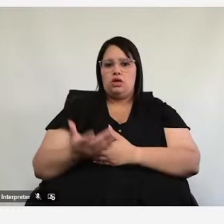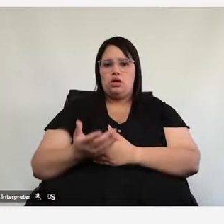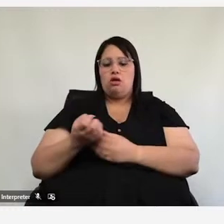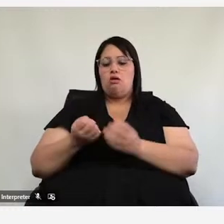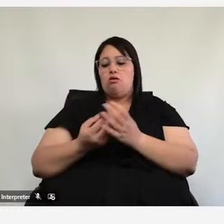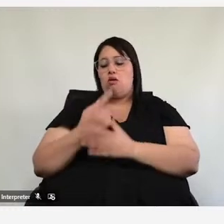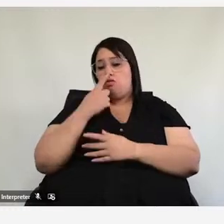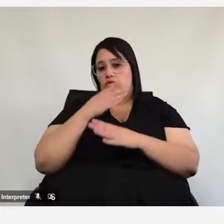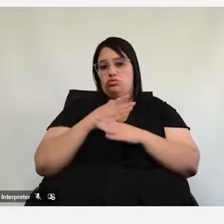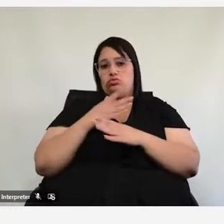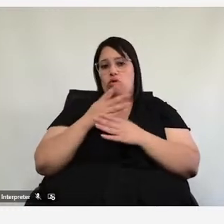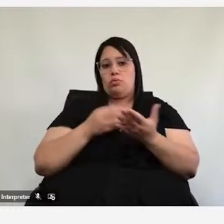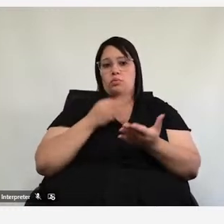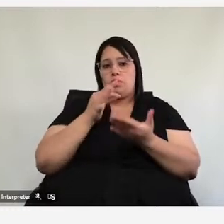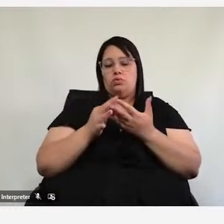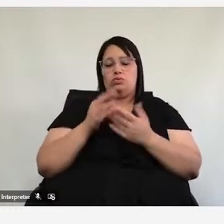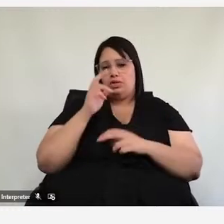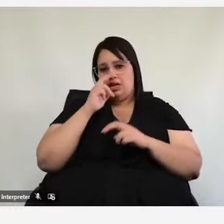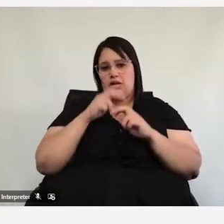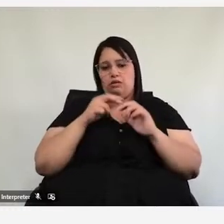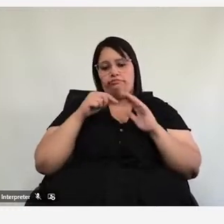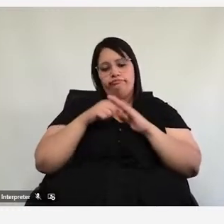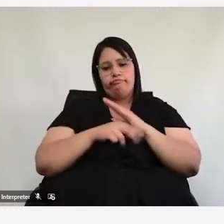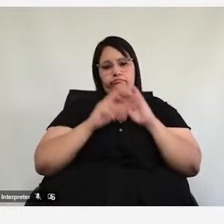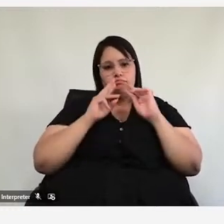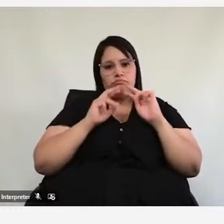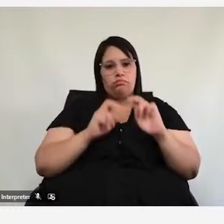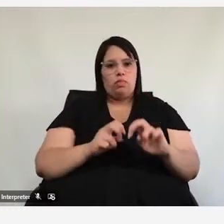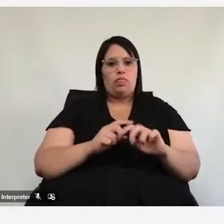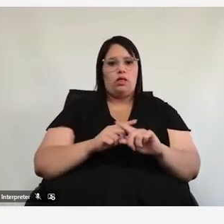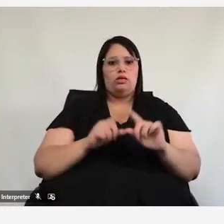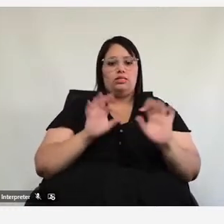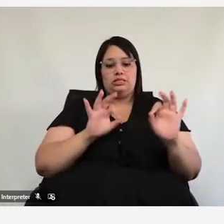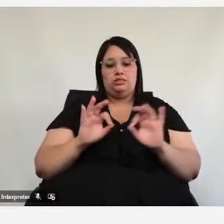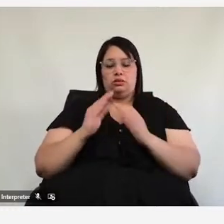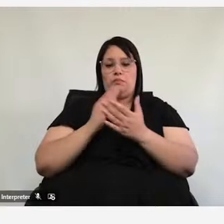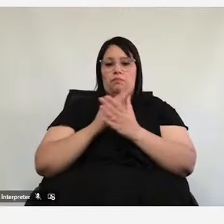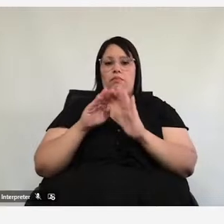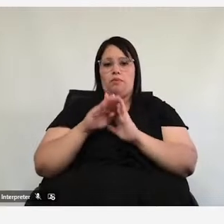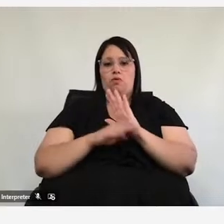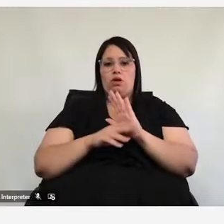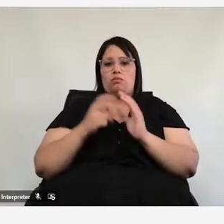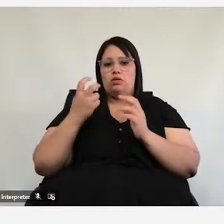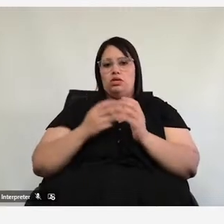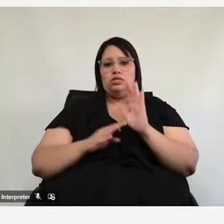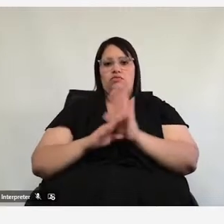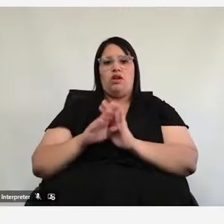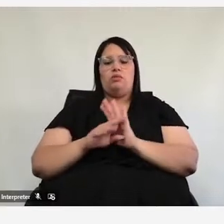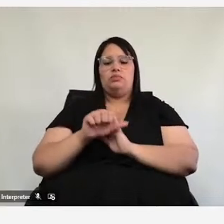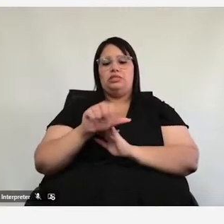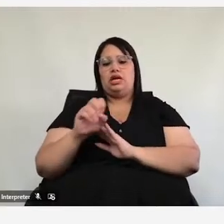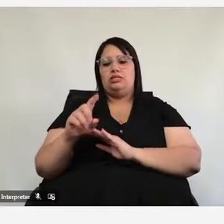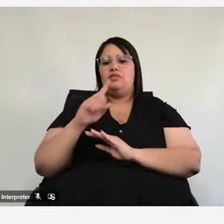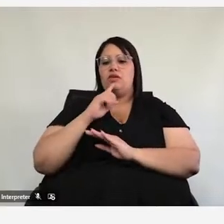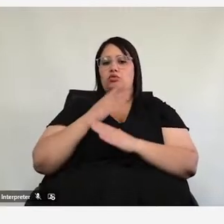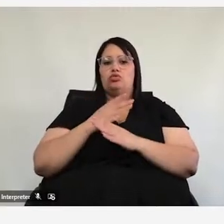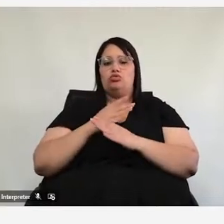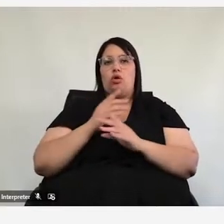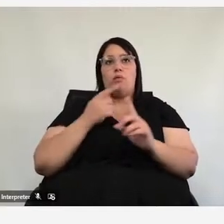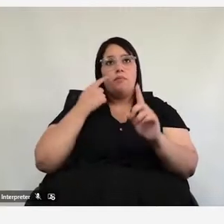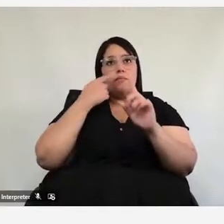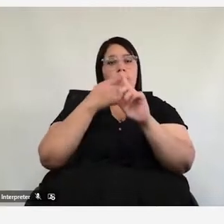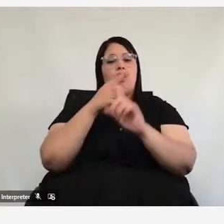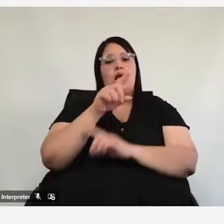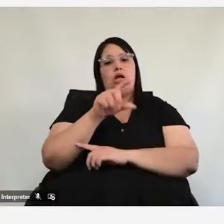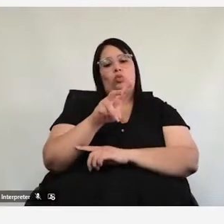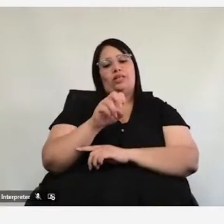for jobs proposal, it needs some serious interrogation. This program seeks to develop 600,000 jobs by 2035 at